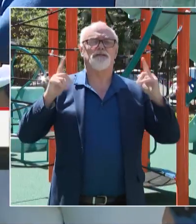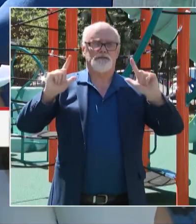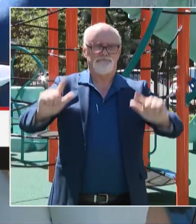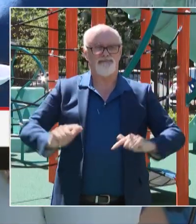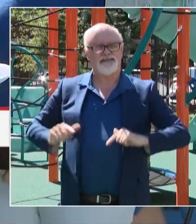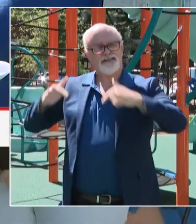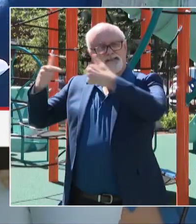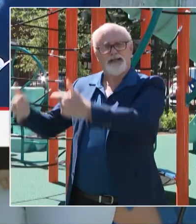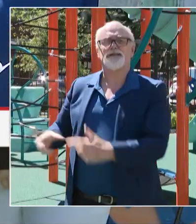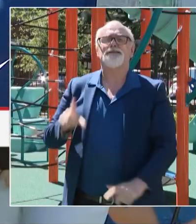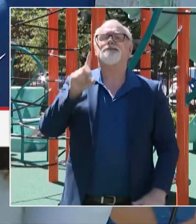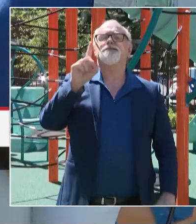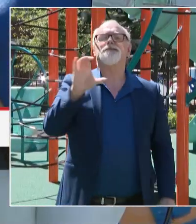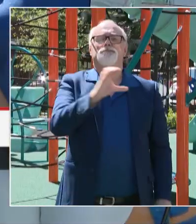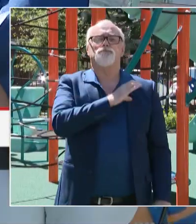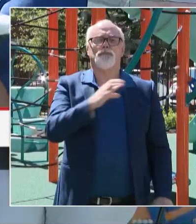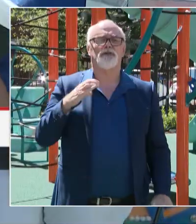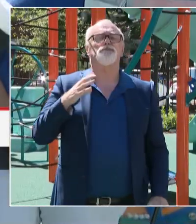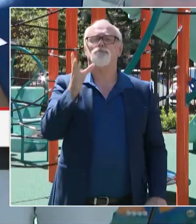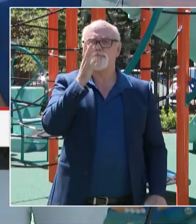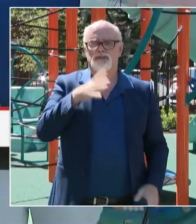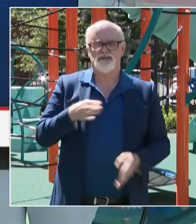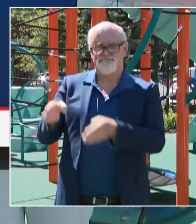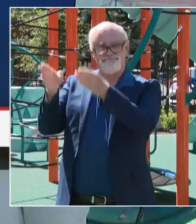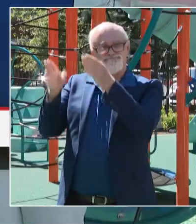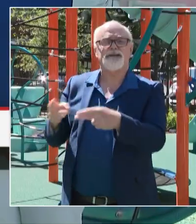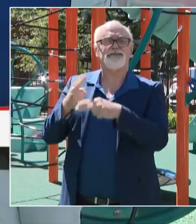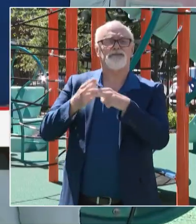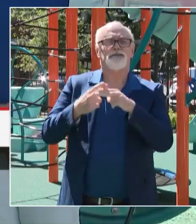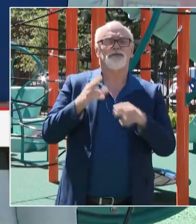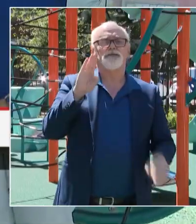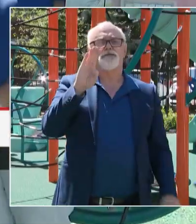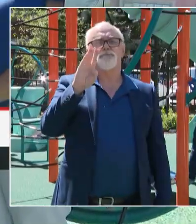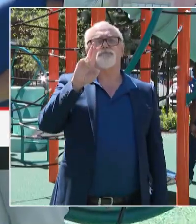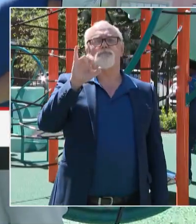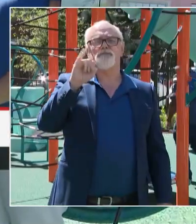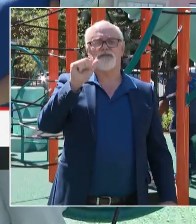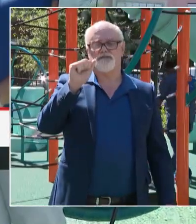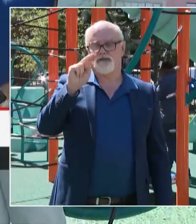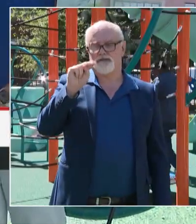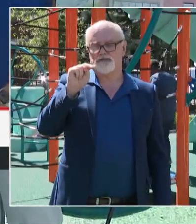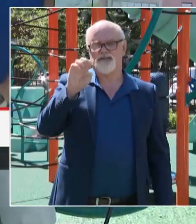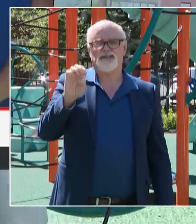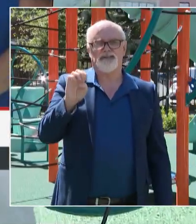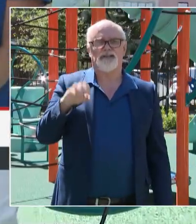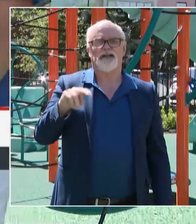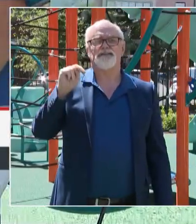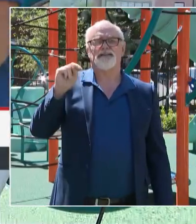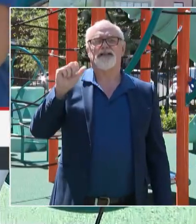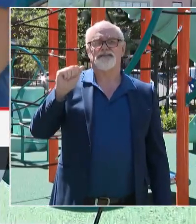member, who will be followed by Director Delano Hunter. Thank you. Councilmember Nadeau.